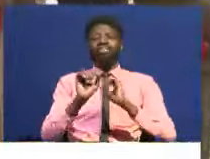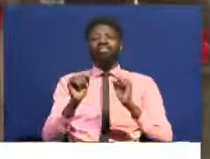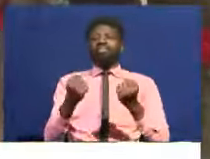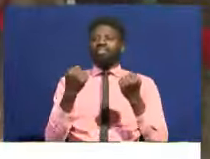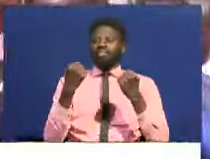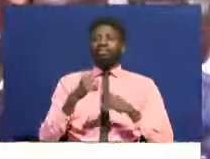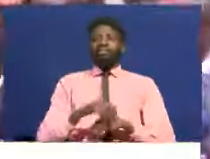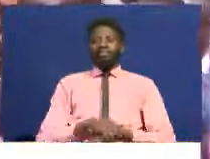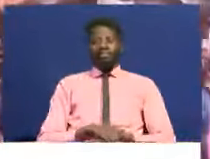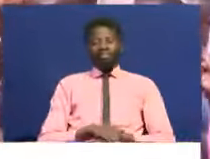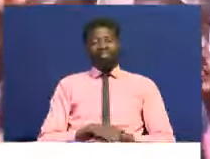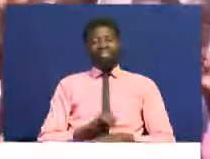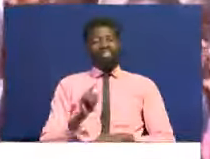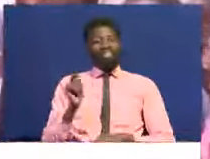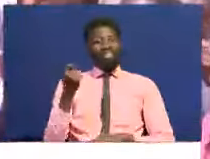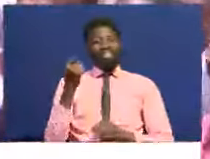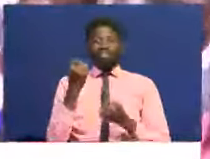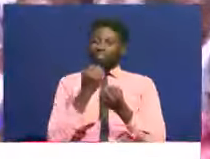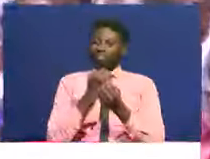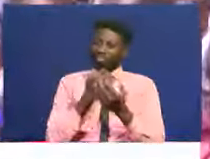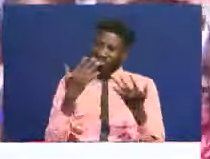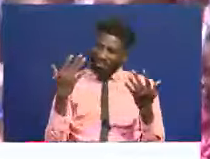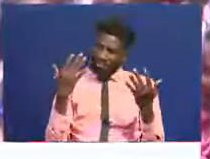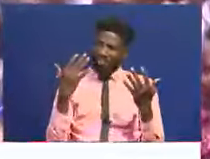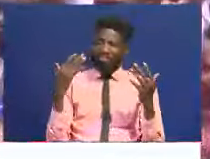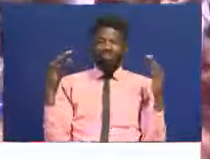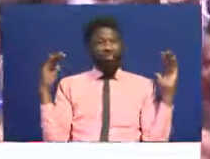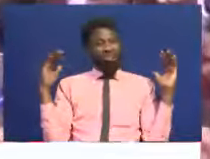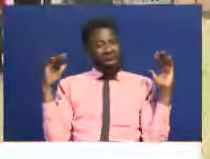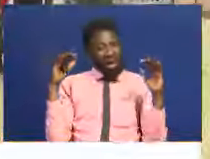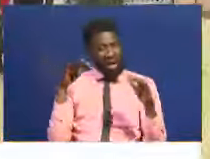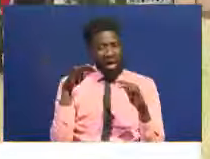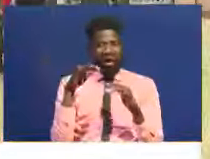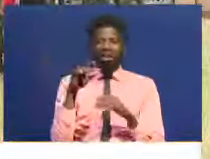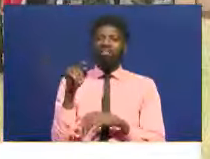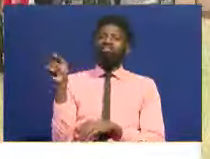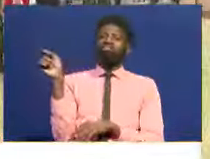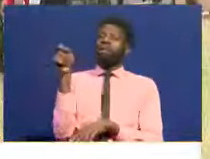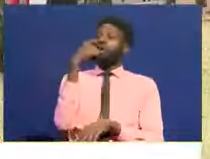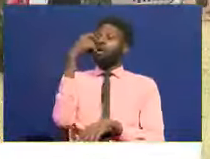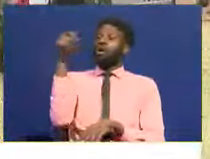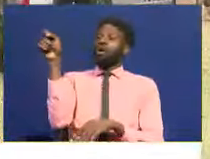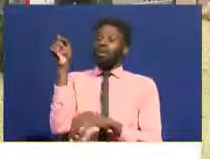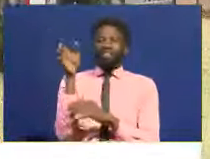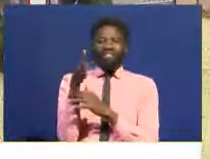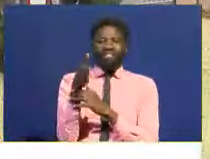Hundreds of Kenyans across the country, armed with the Kenyan flag, turned up for the event.